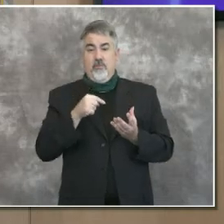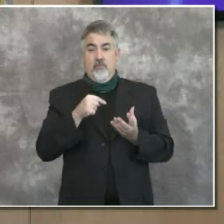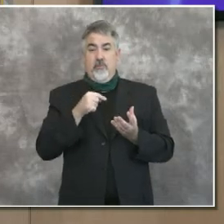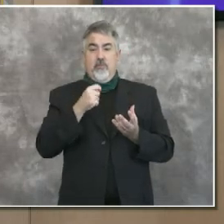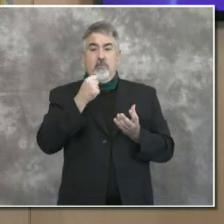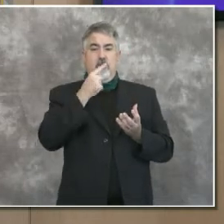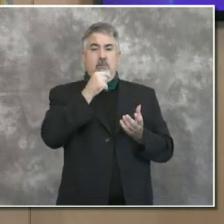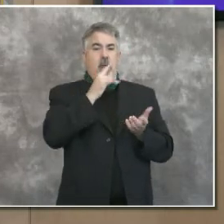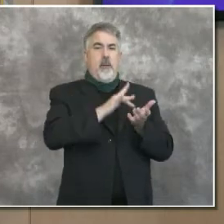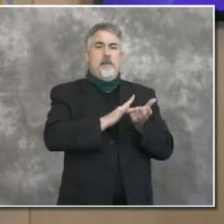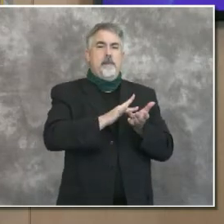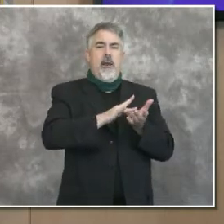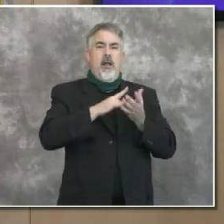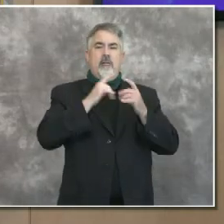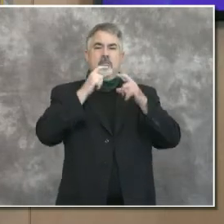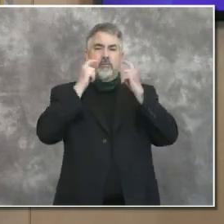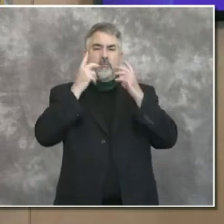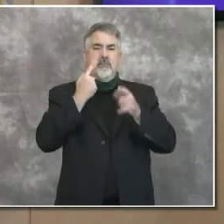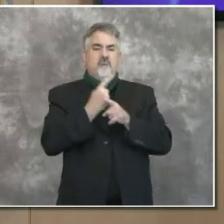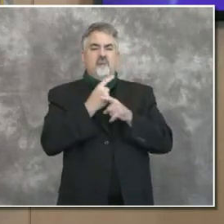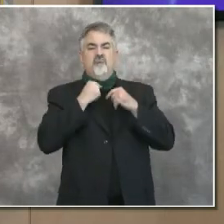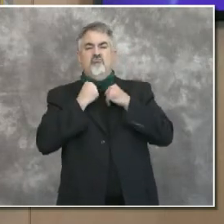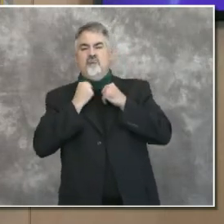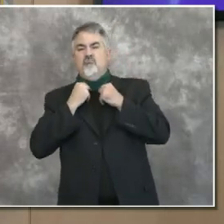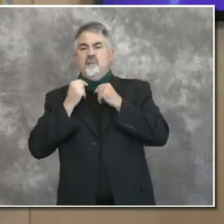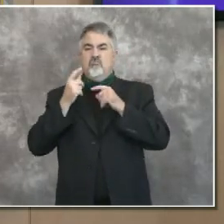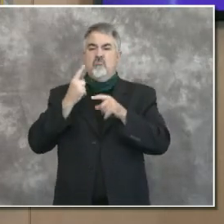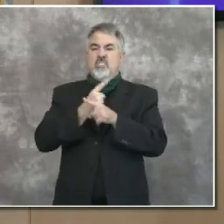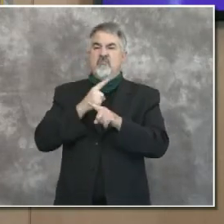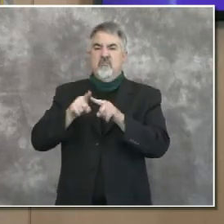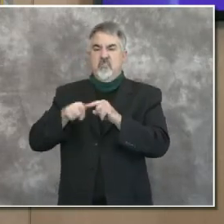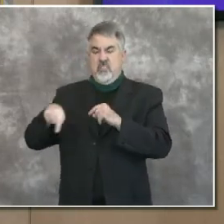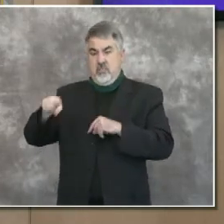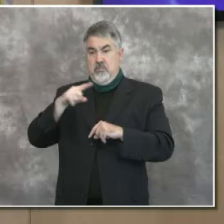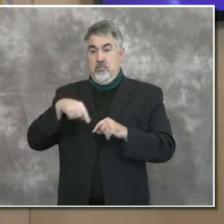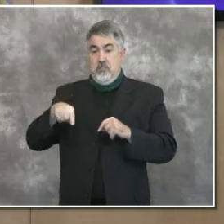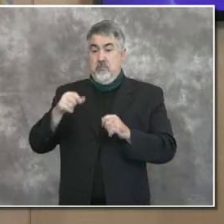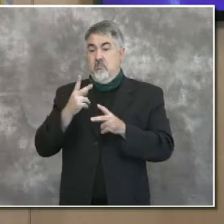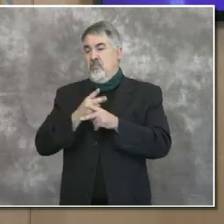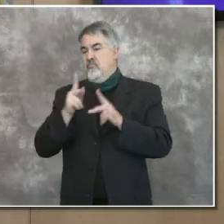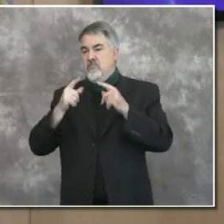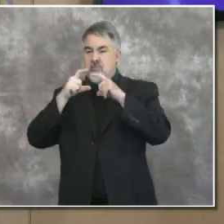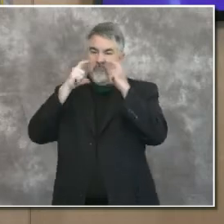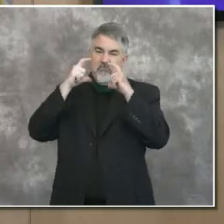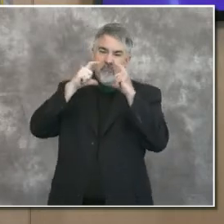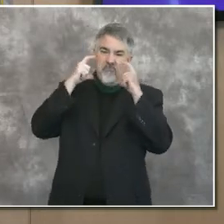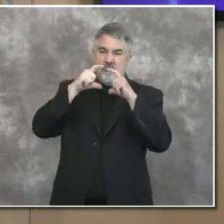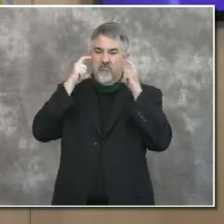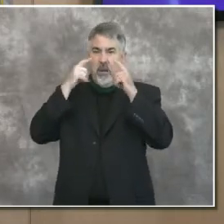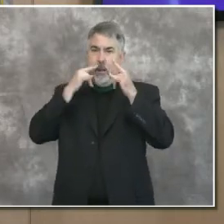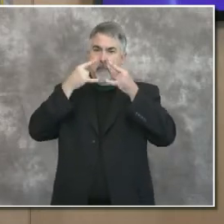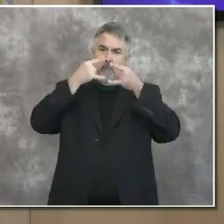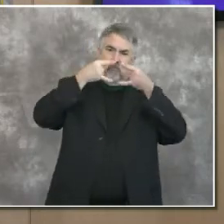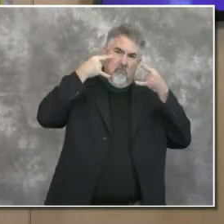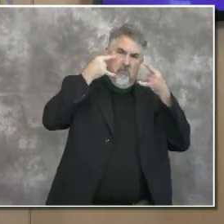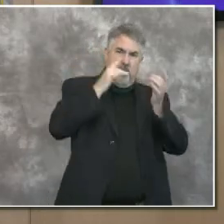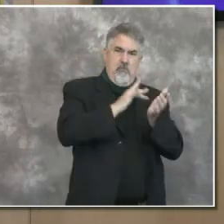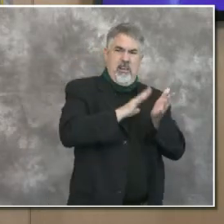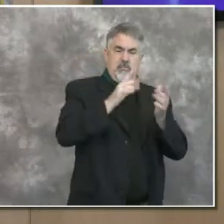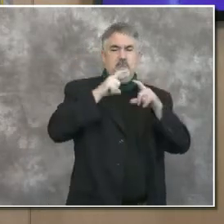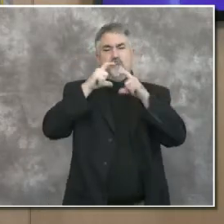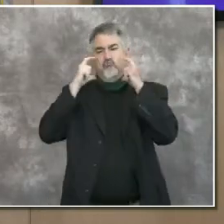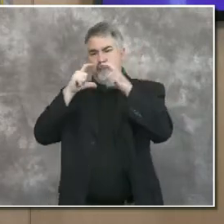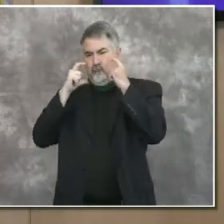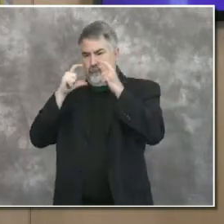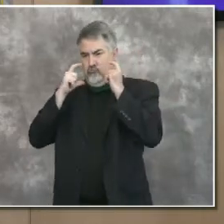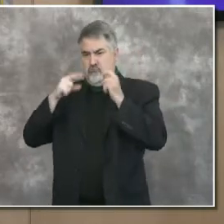in public, and when that strategy is combined with the other public health measures that we talk about